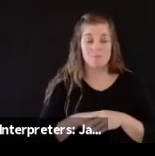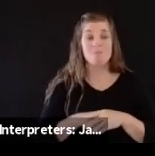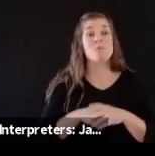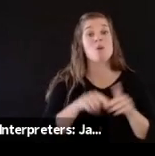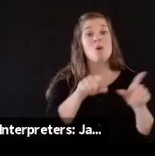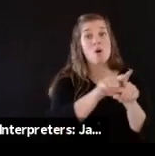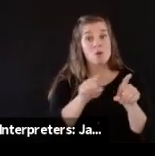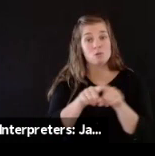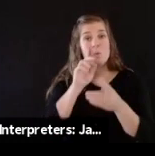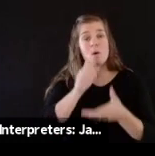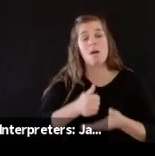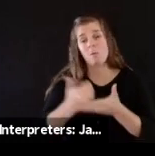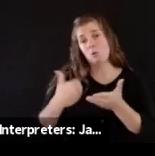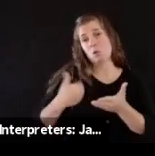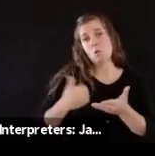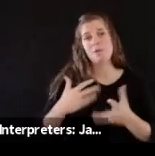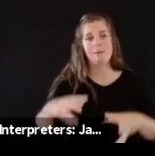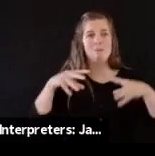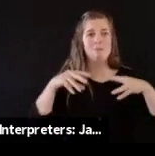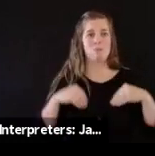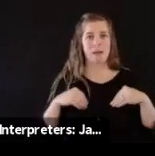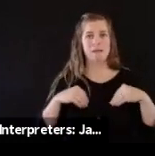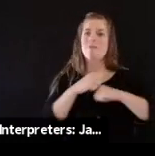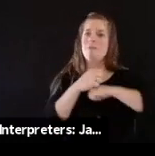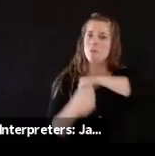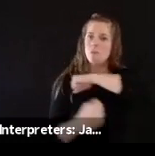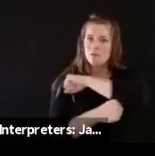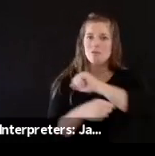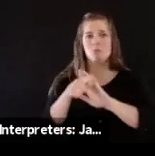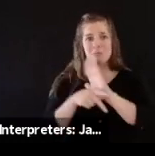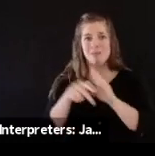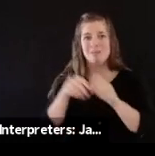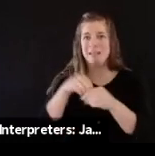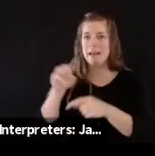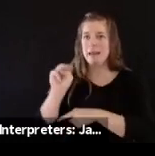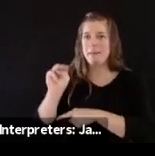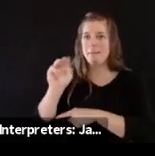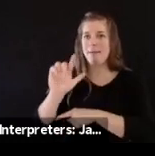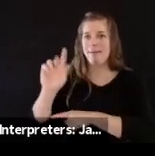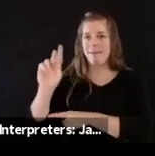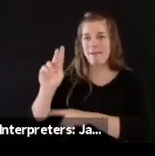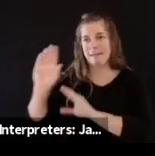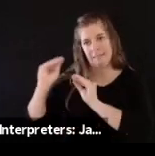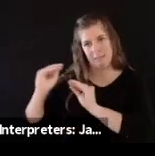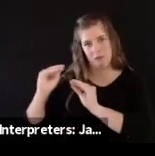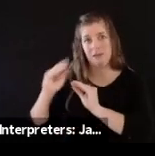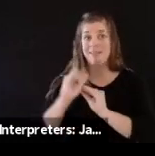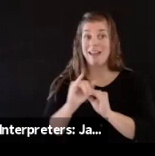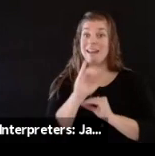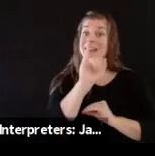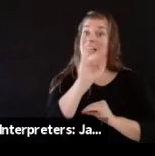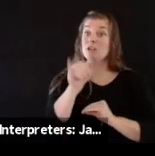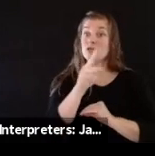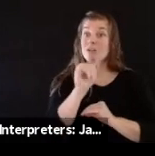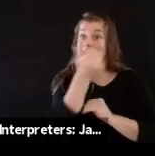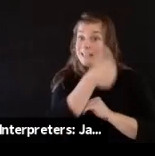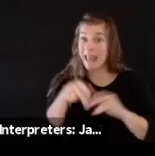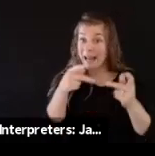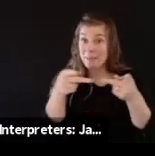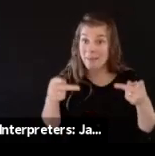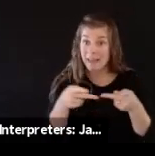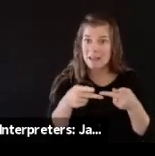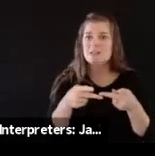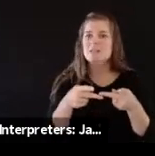to embrace foundational principles that are rooted in MLK's teaching that injustice anywhere is a threat to justice